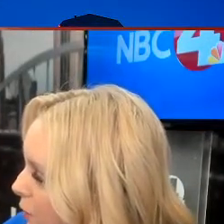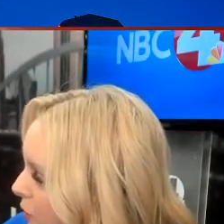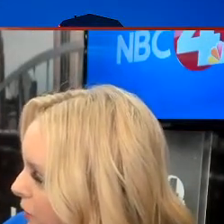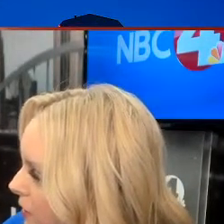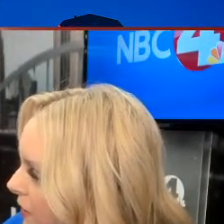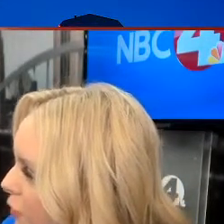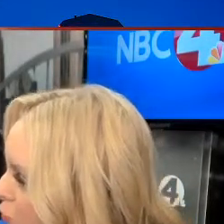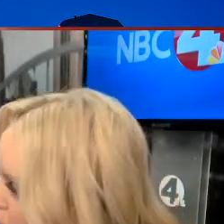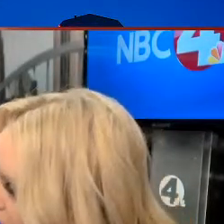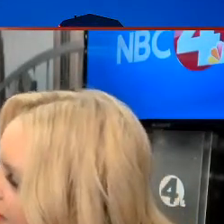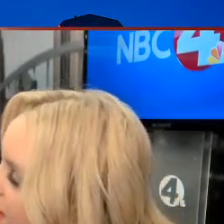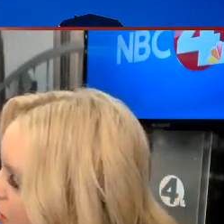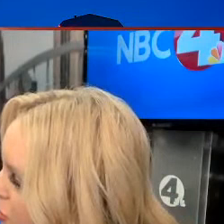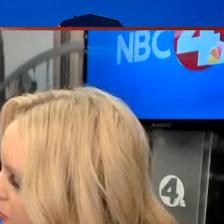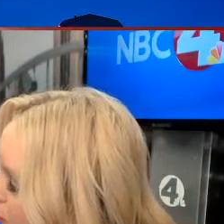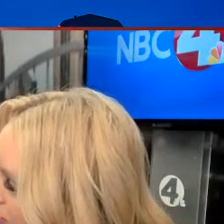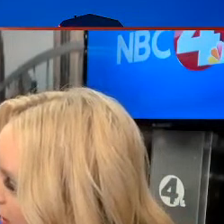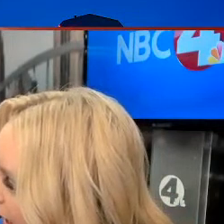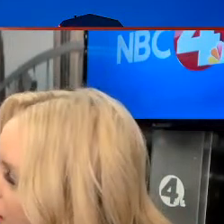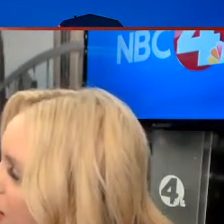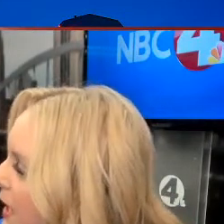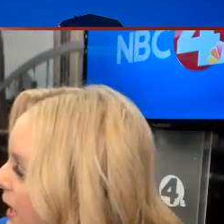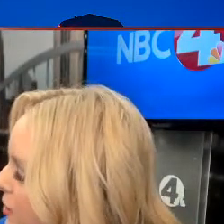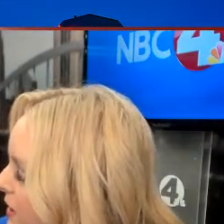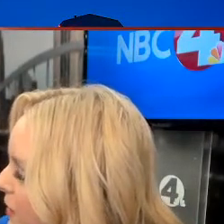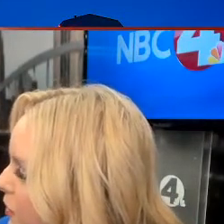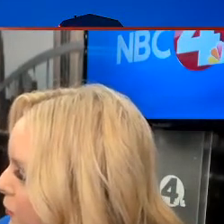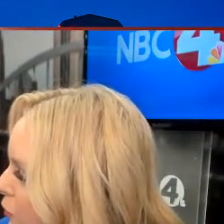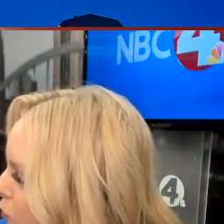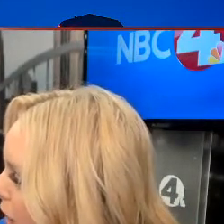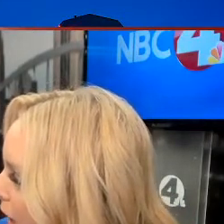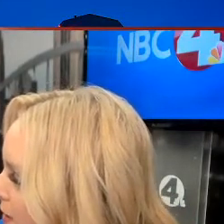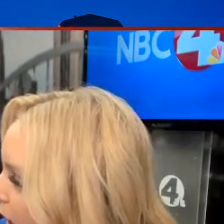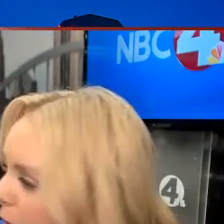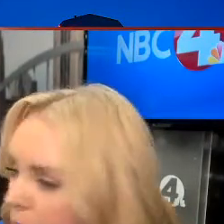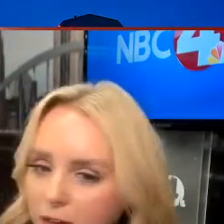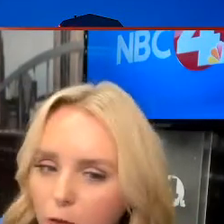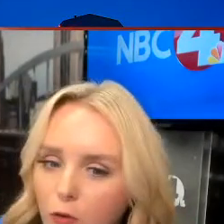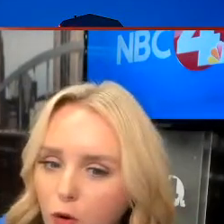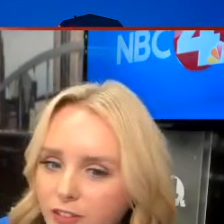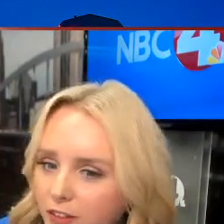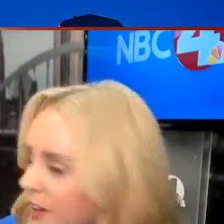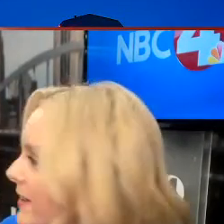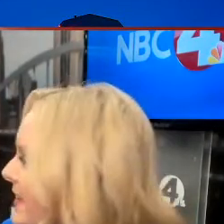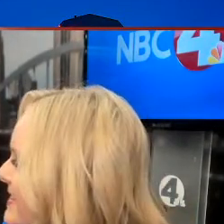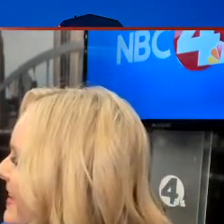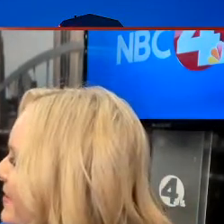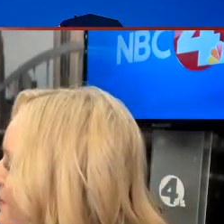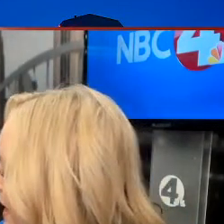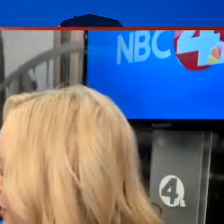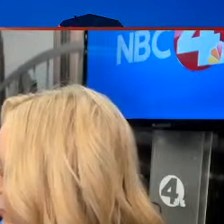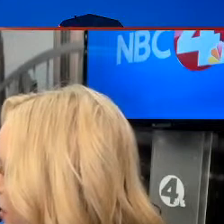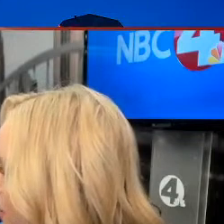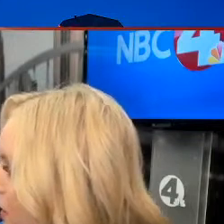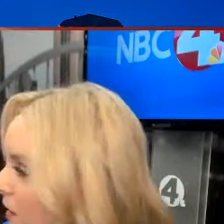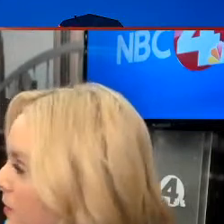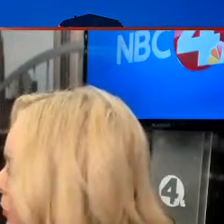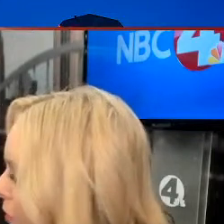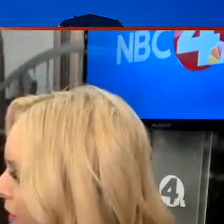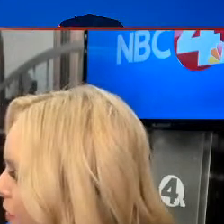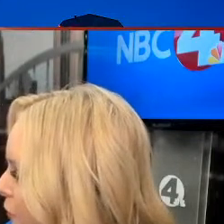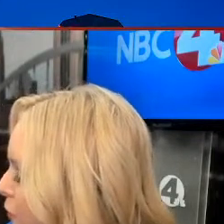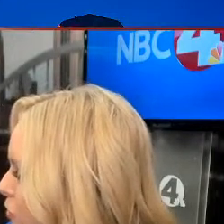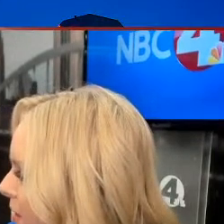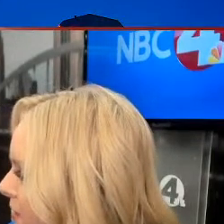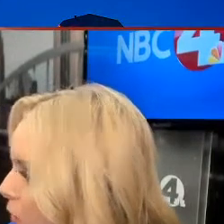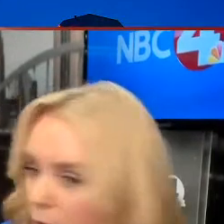head to head with coronavirus, really encouraging people to get out and to get their flu shot in, of course, a very safe manner. So a lot of people